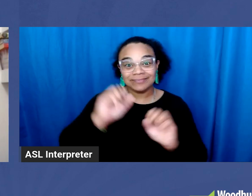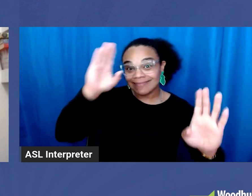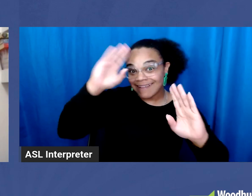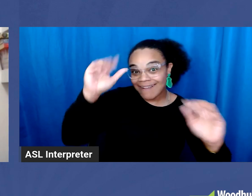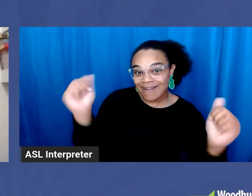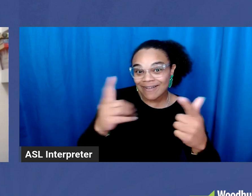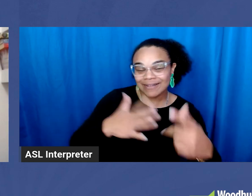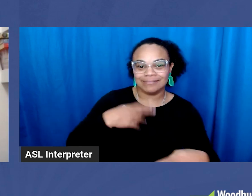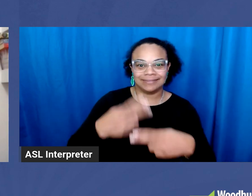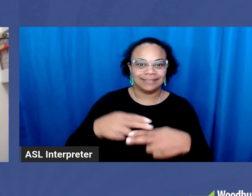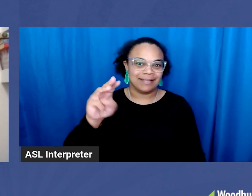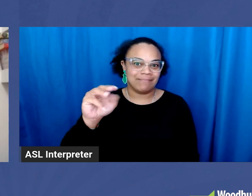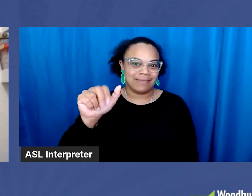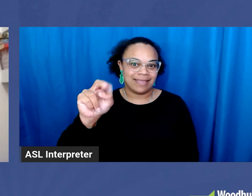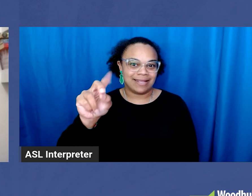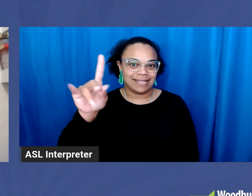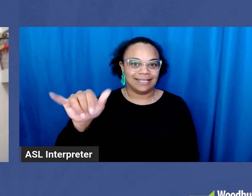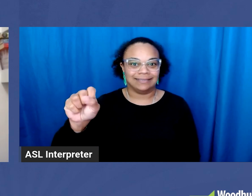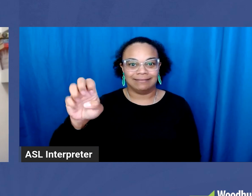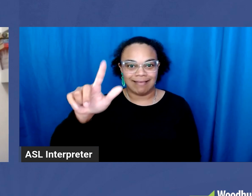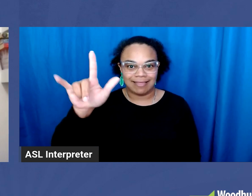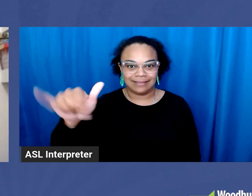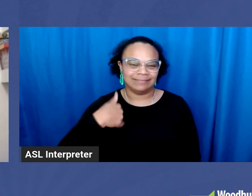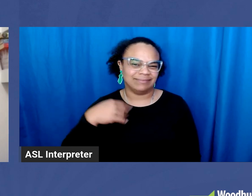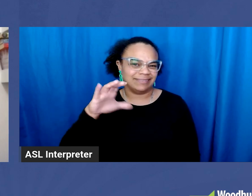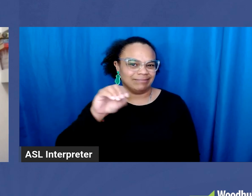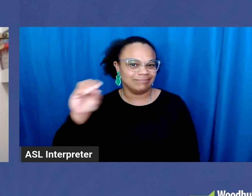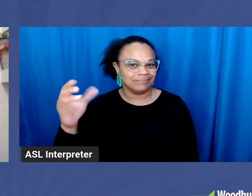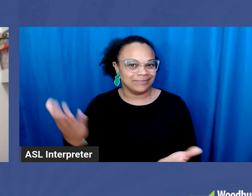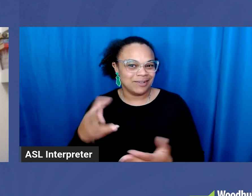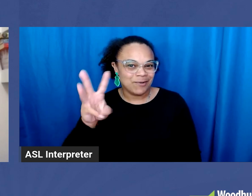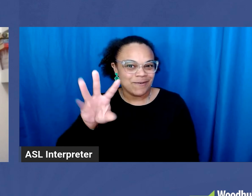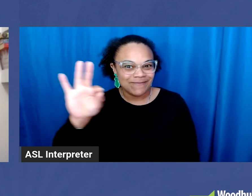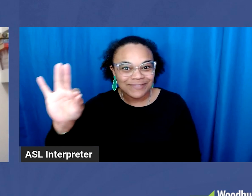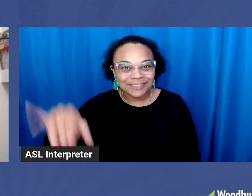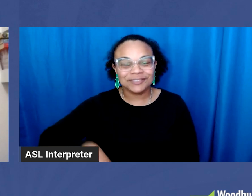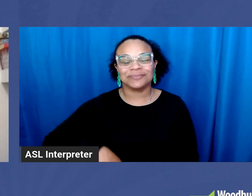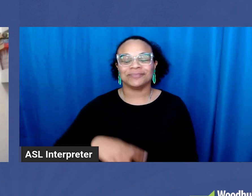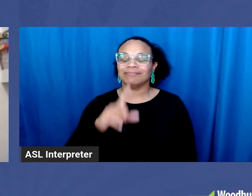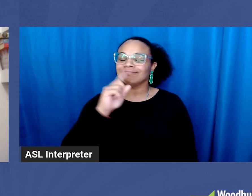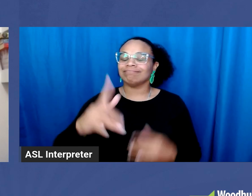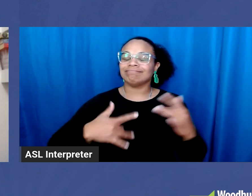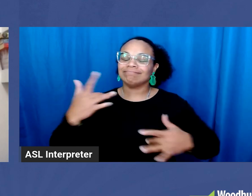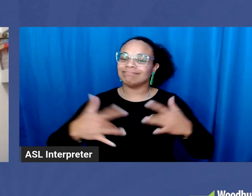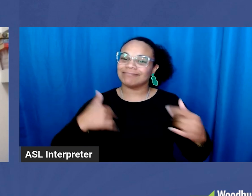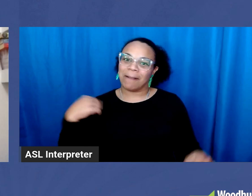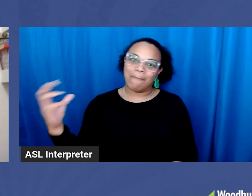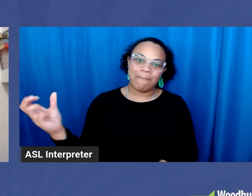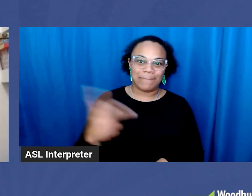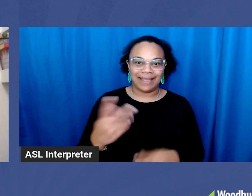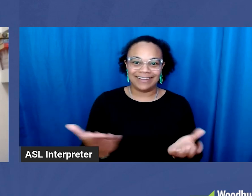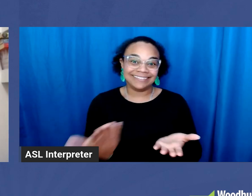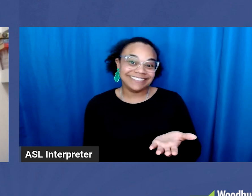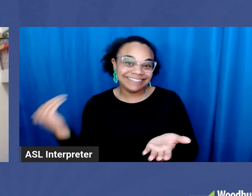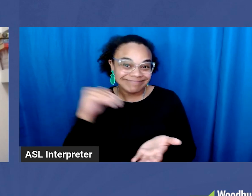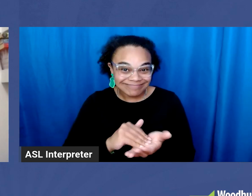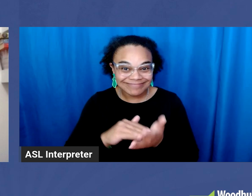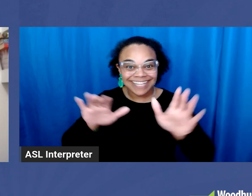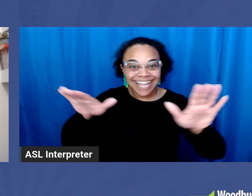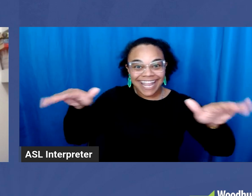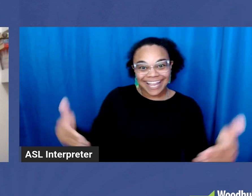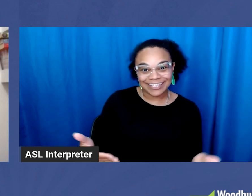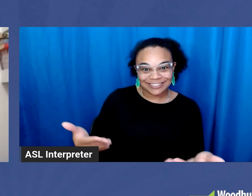Mandy Sally. I'm the Chief Operating Officer here at the Woodhull Freedom Foundation. I'm really thrilled to be back here again